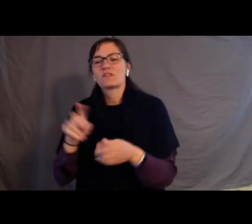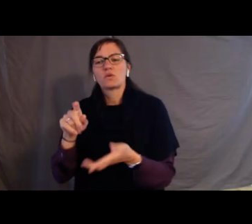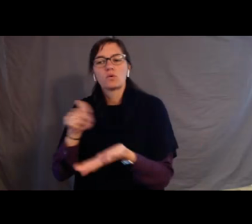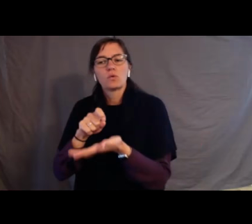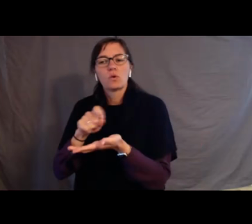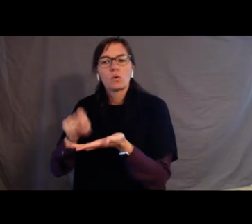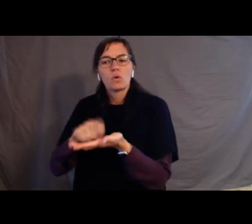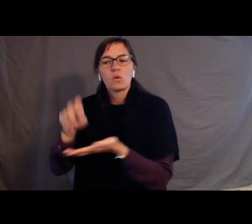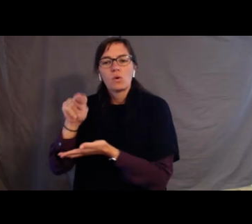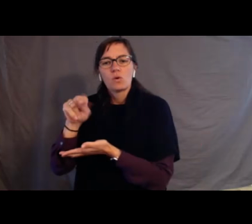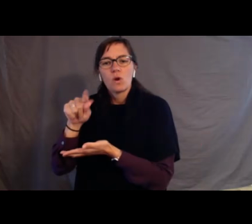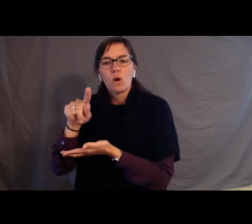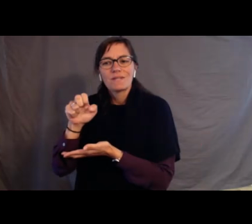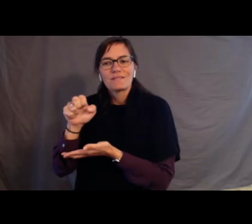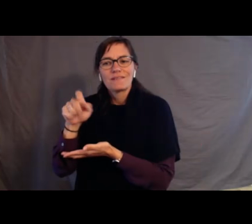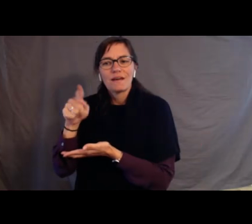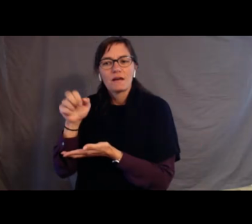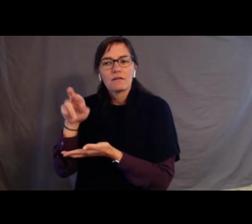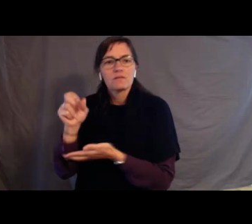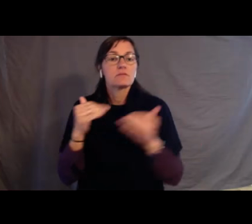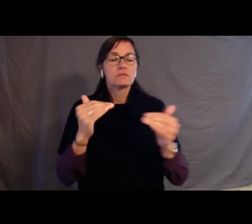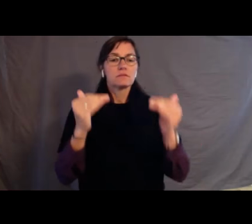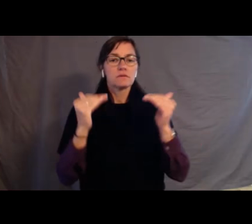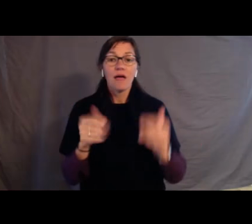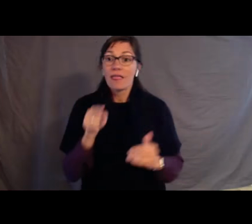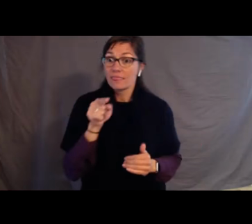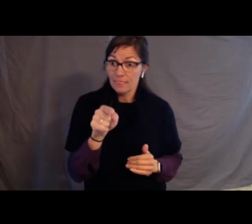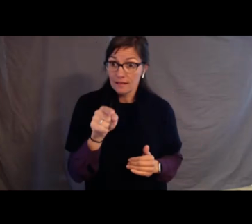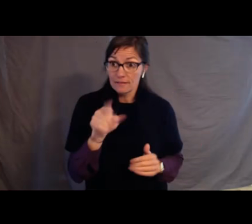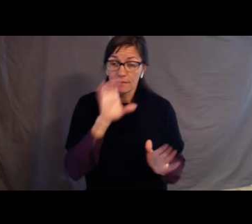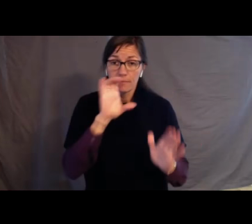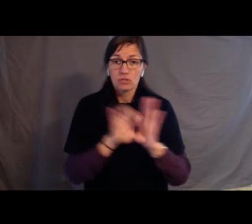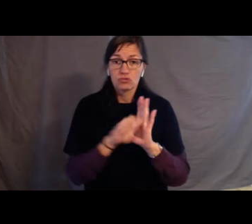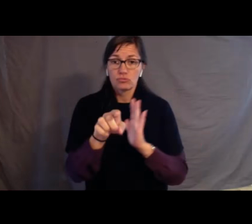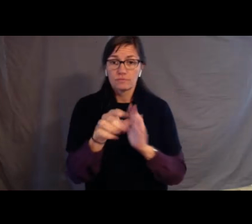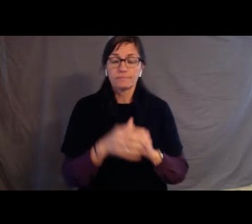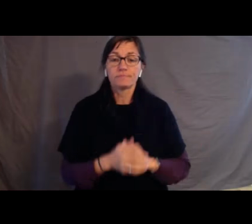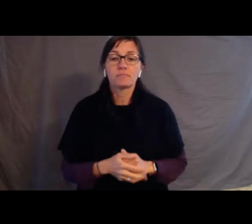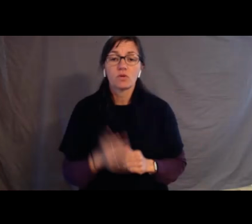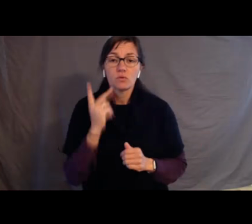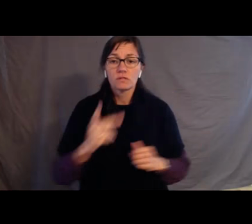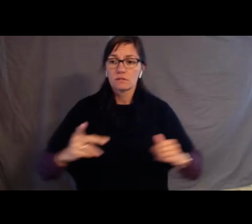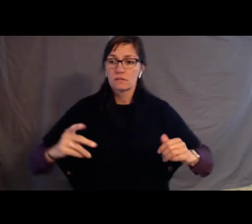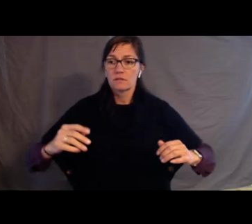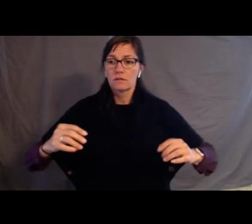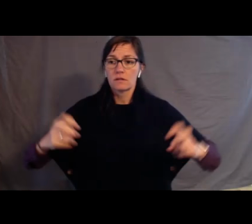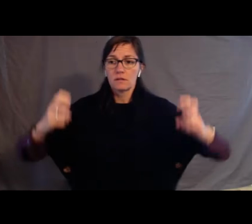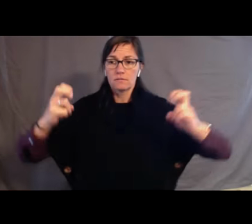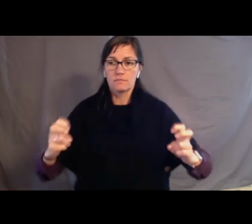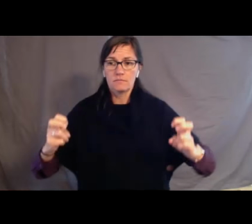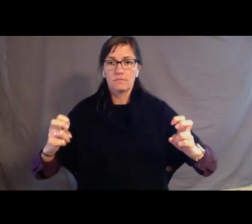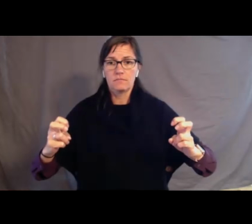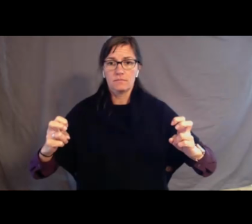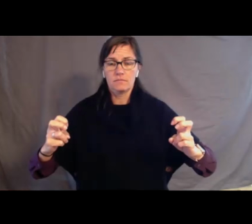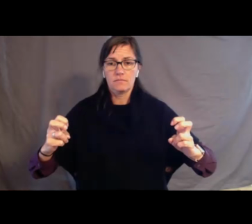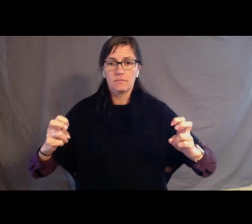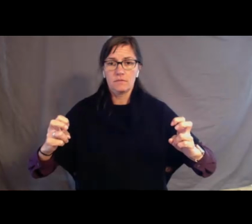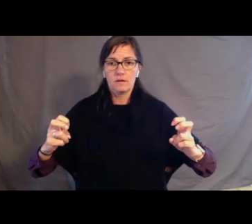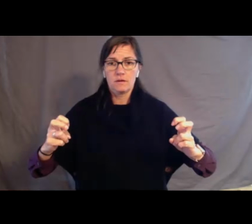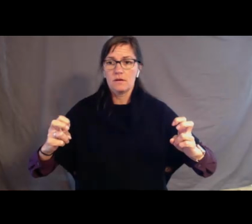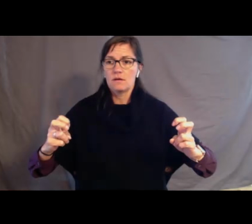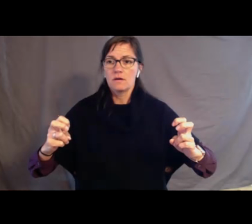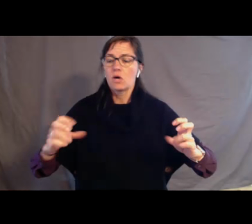Again, on this particular item, this is a photo that shows two people communicating and using a screen Braille,